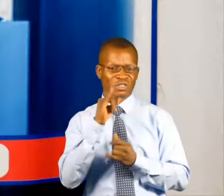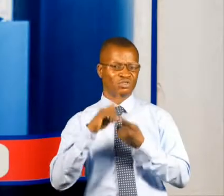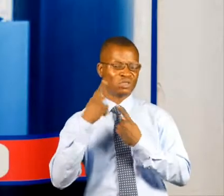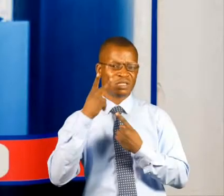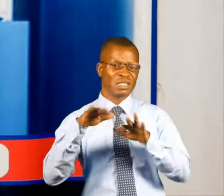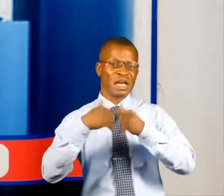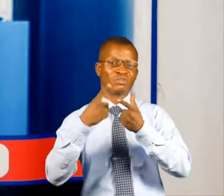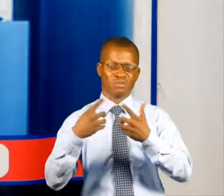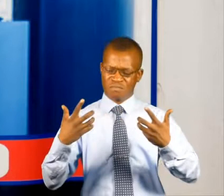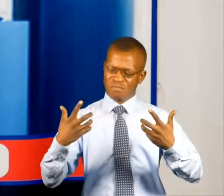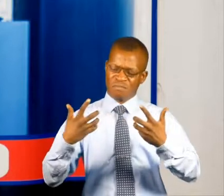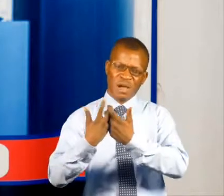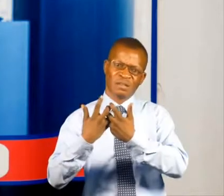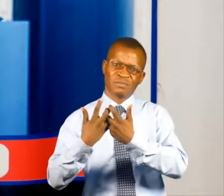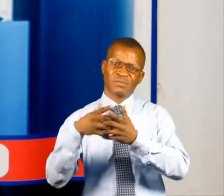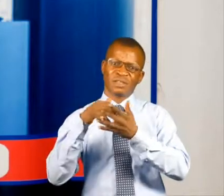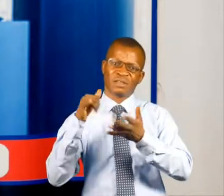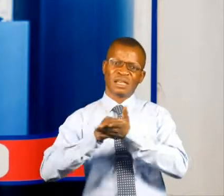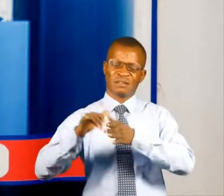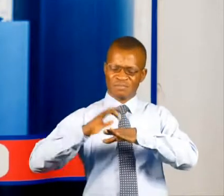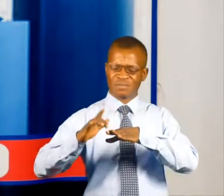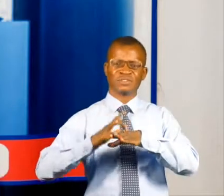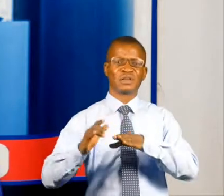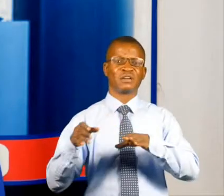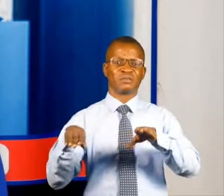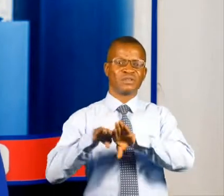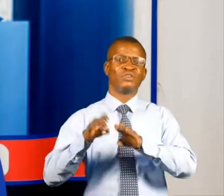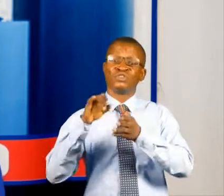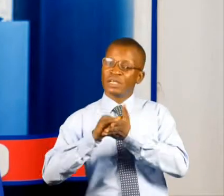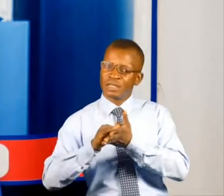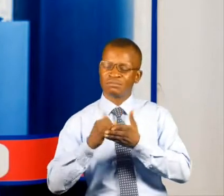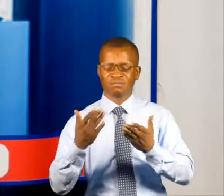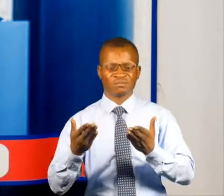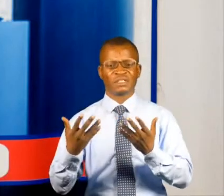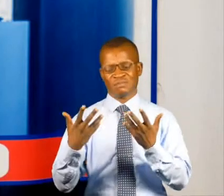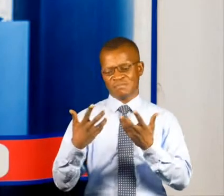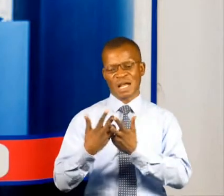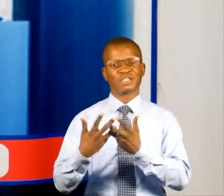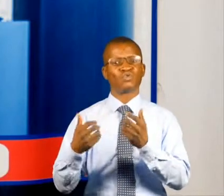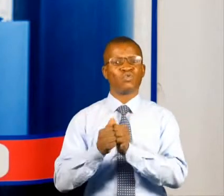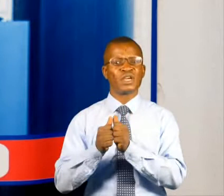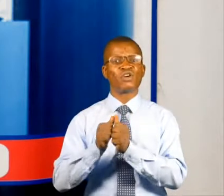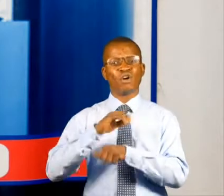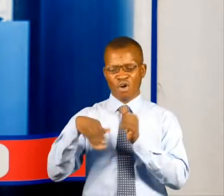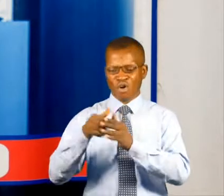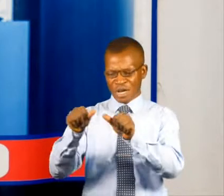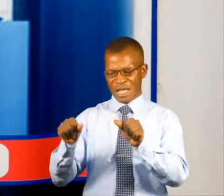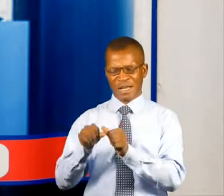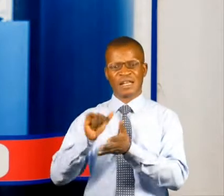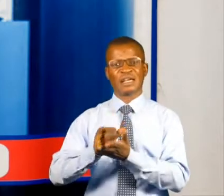to see how we can match, you know, the gaps that we've identified, so that they also